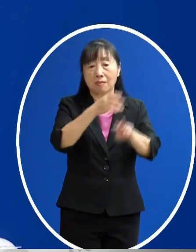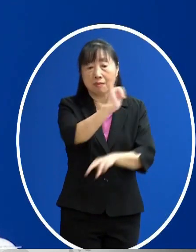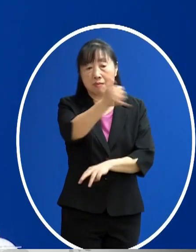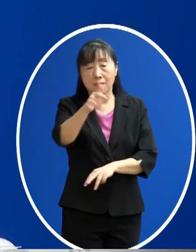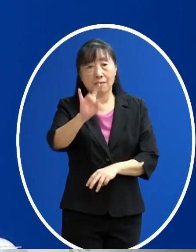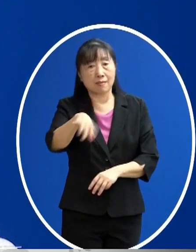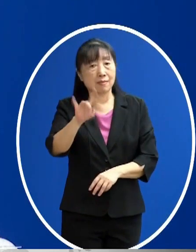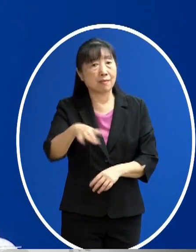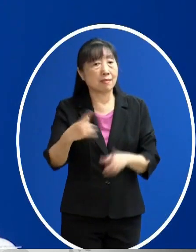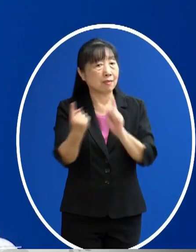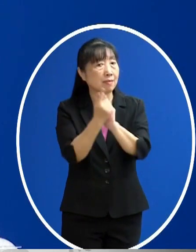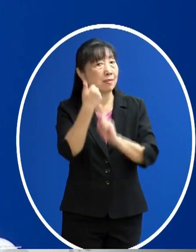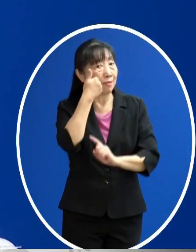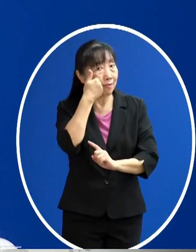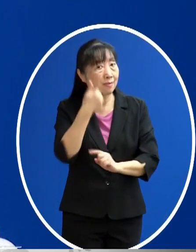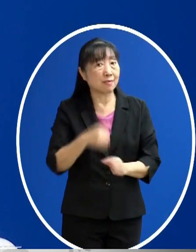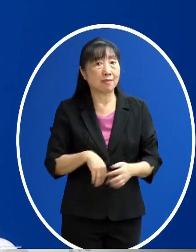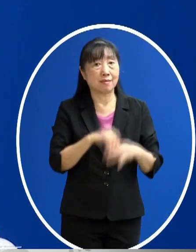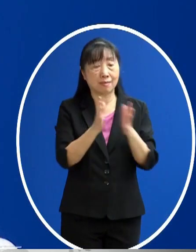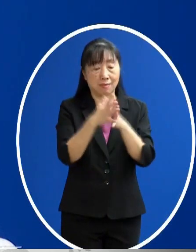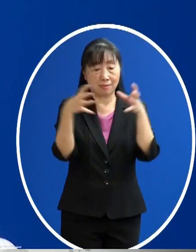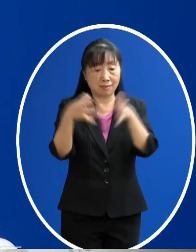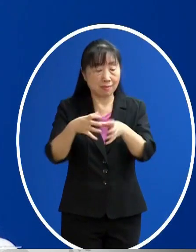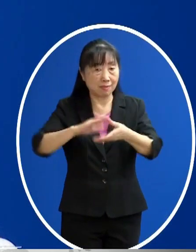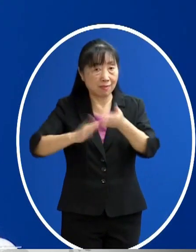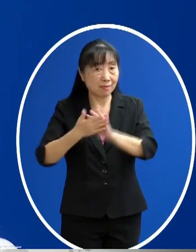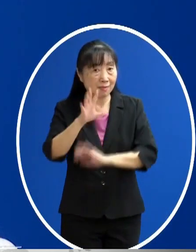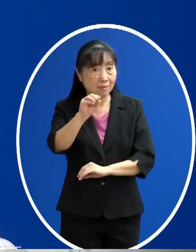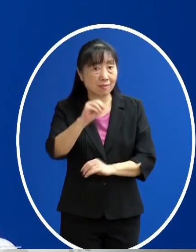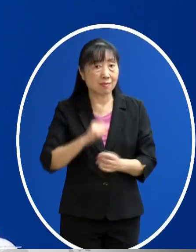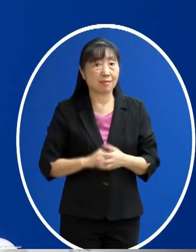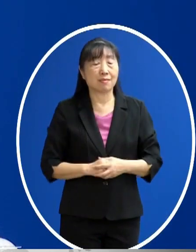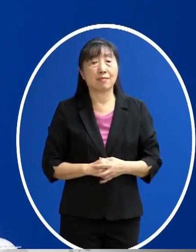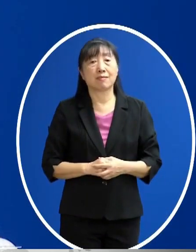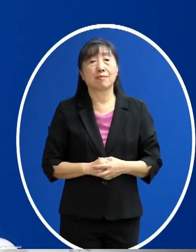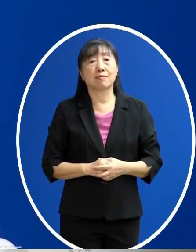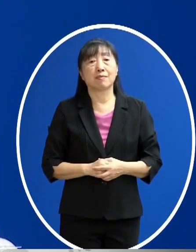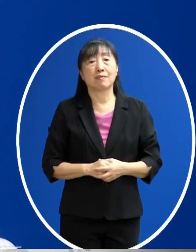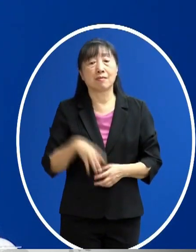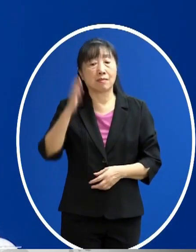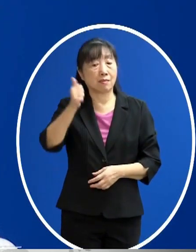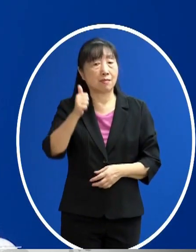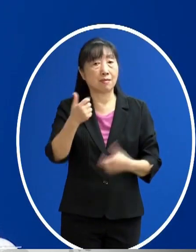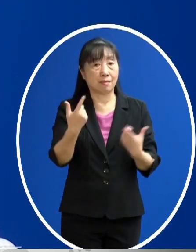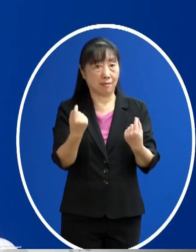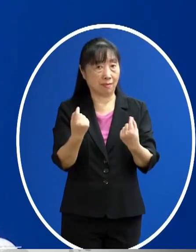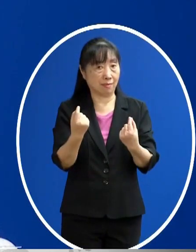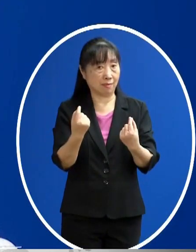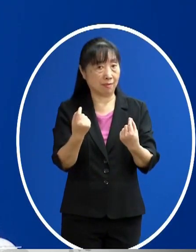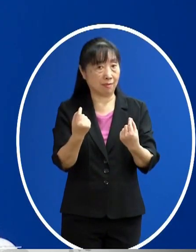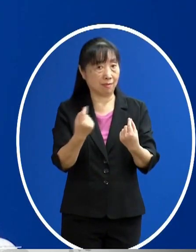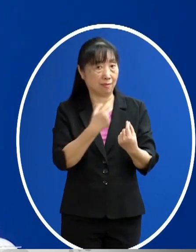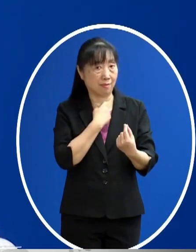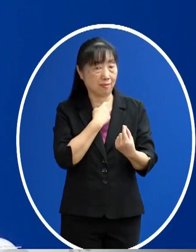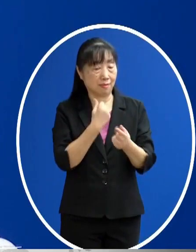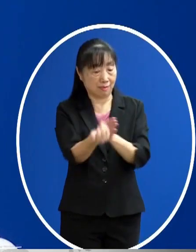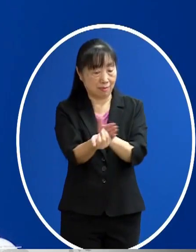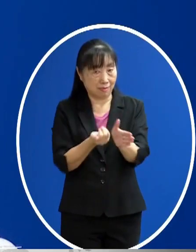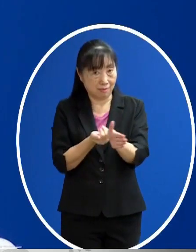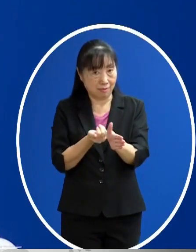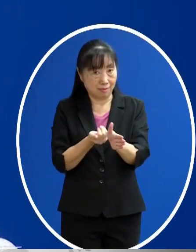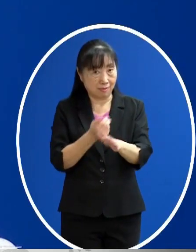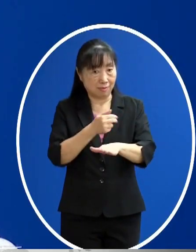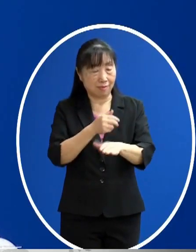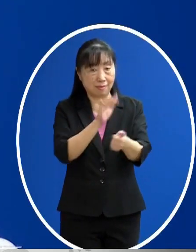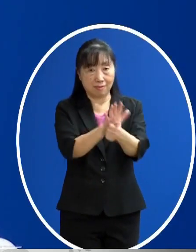every day and records kept on outside movements, contact history and gatherings. Fourth, employers must provide rooms to house